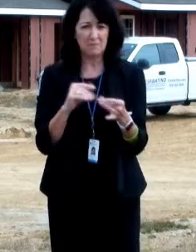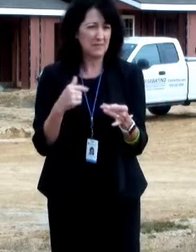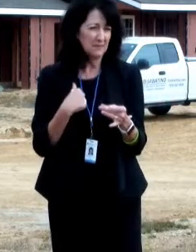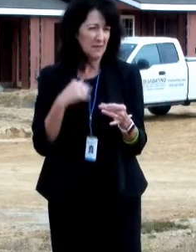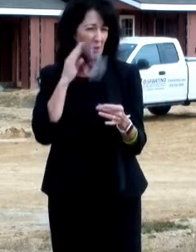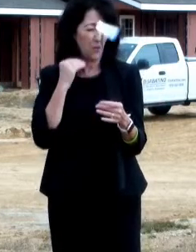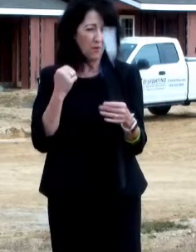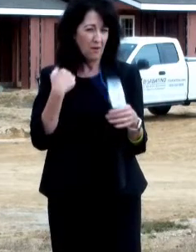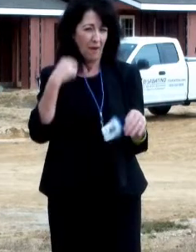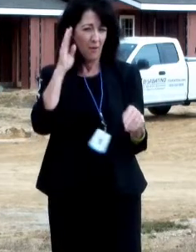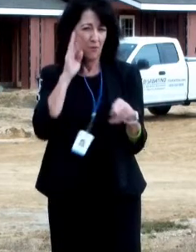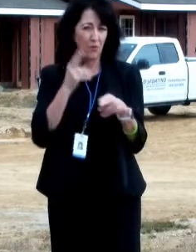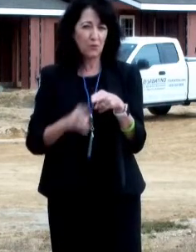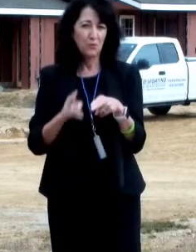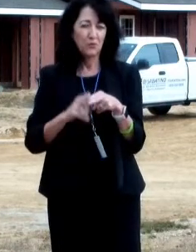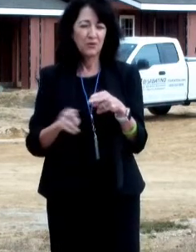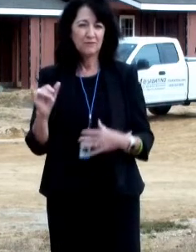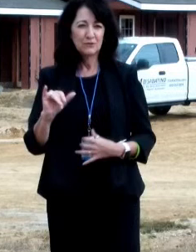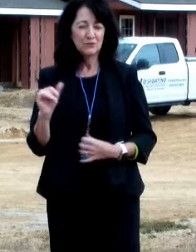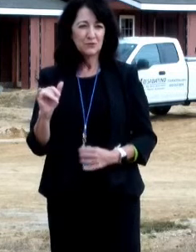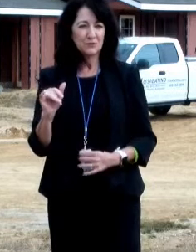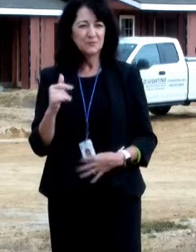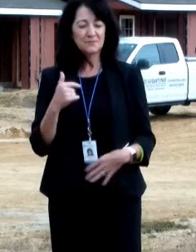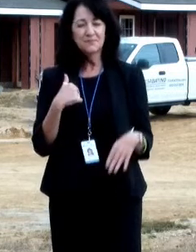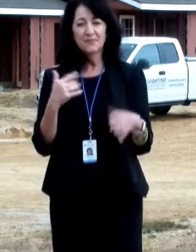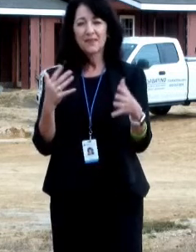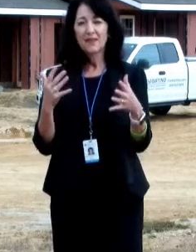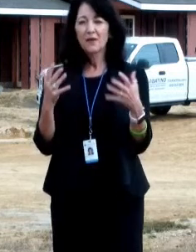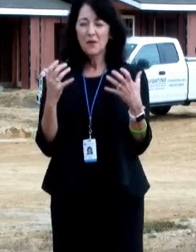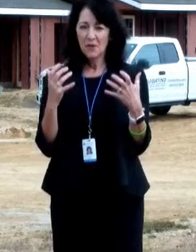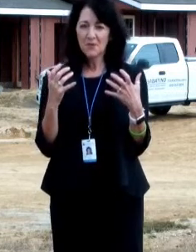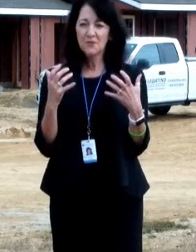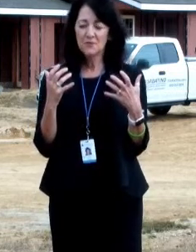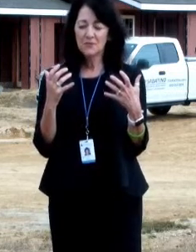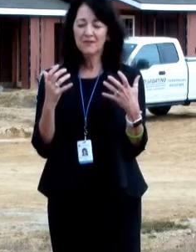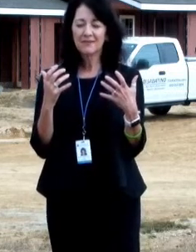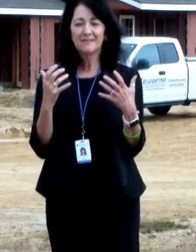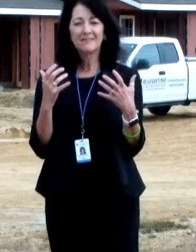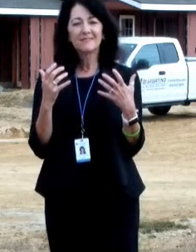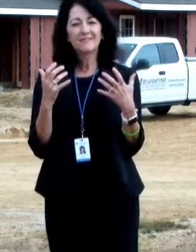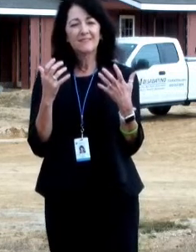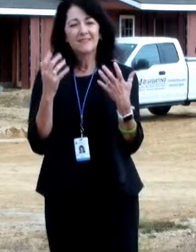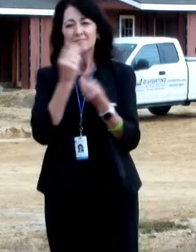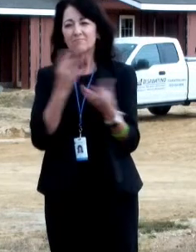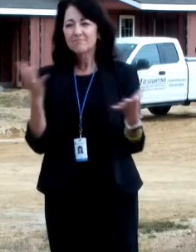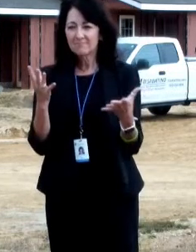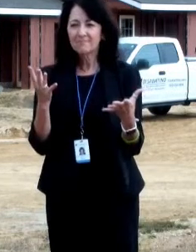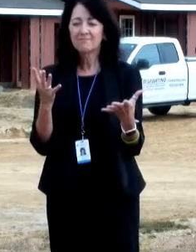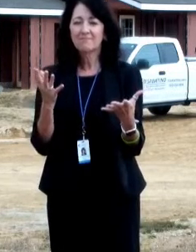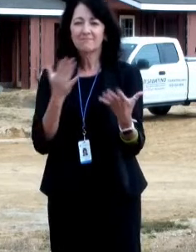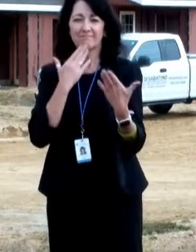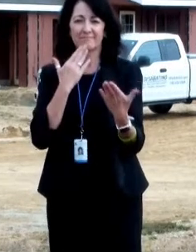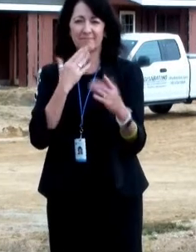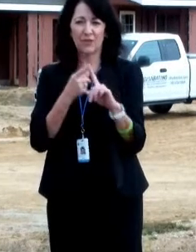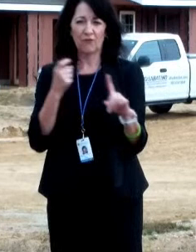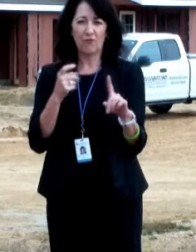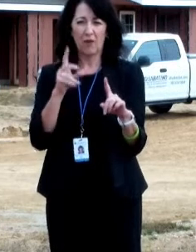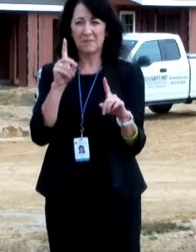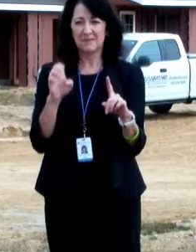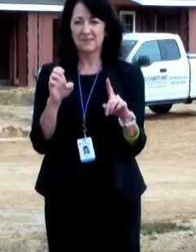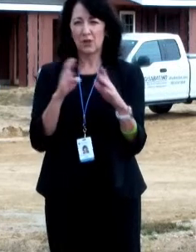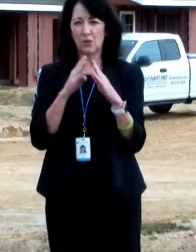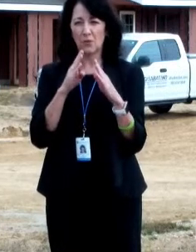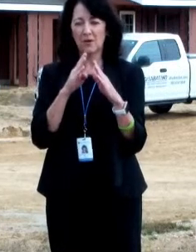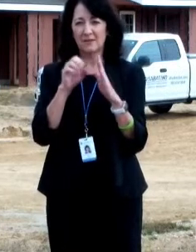panel here. I would just like to bring you greetings on behalf of Delaware State Housing Authority and also